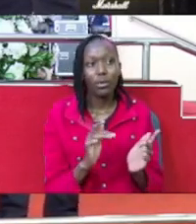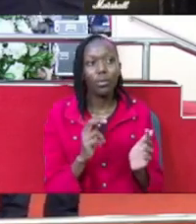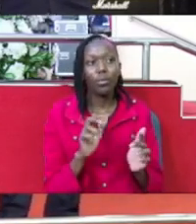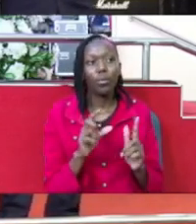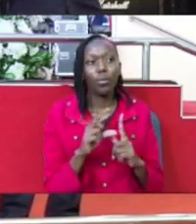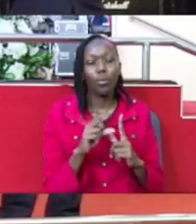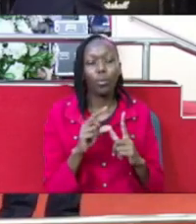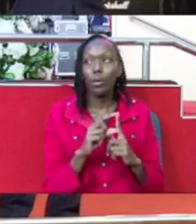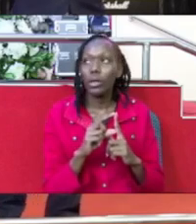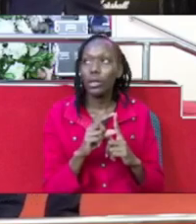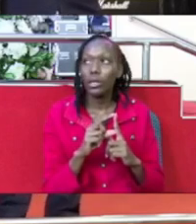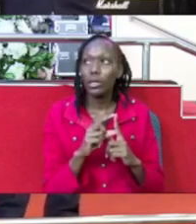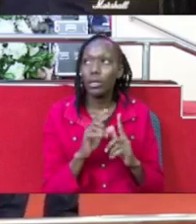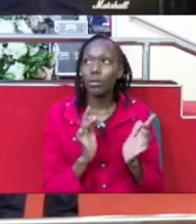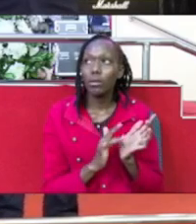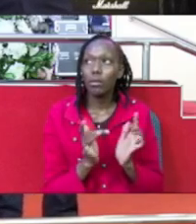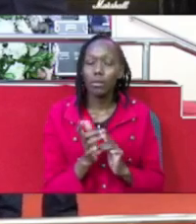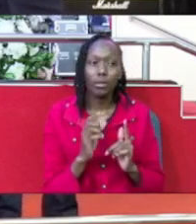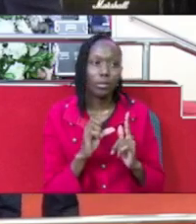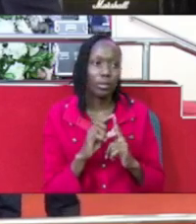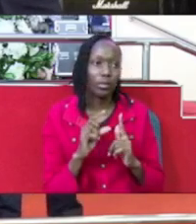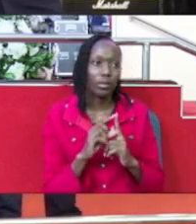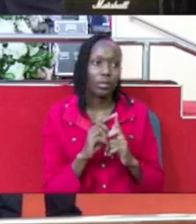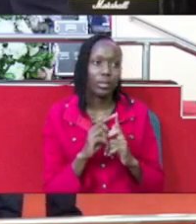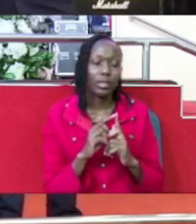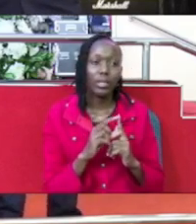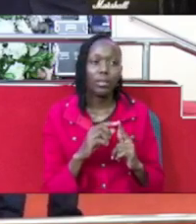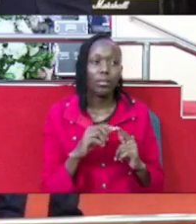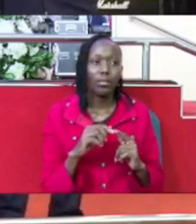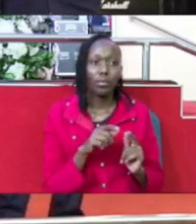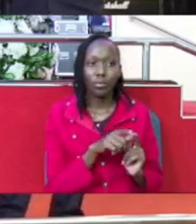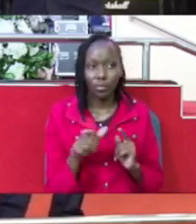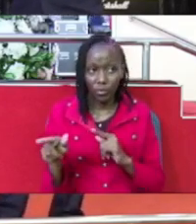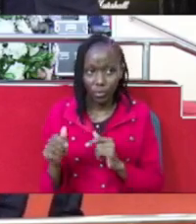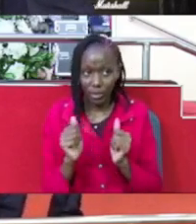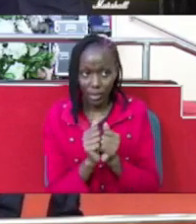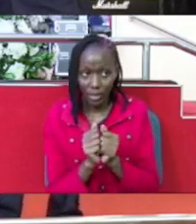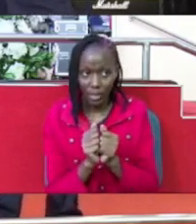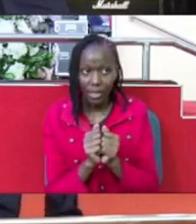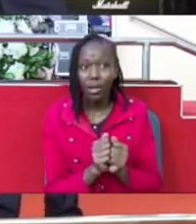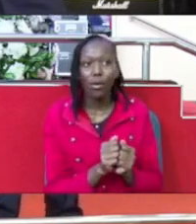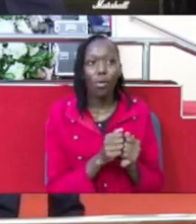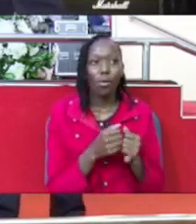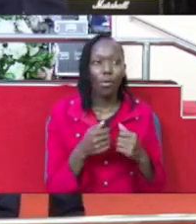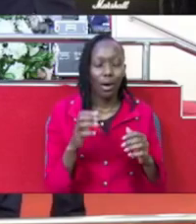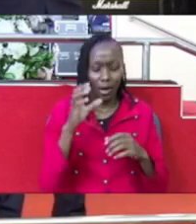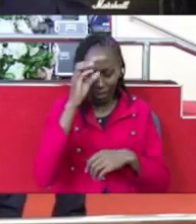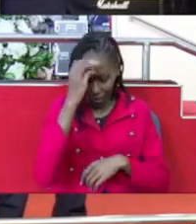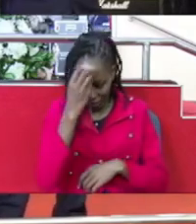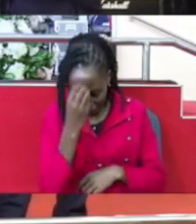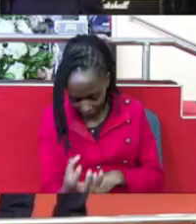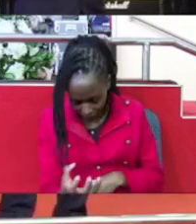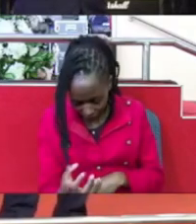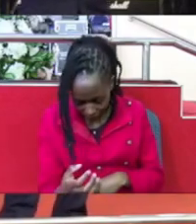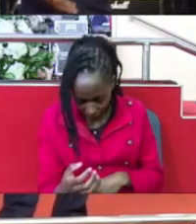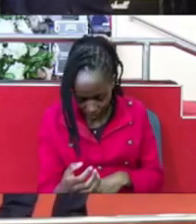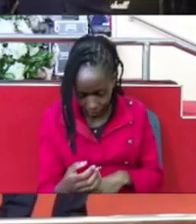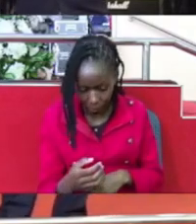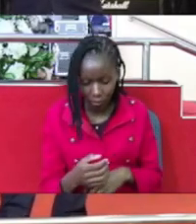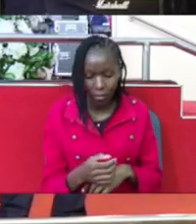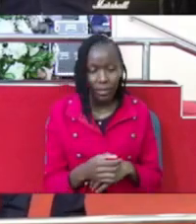indignant. Waliweza kushushika. They were furious. Walikasirika. They were angry. Walikuwa na hasira. They